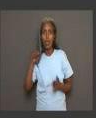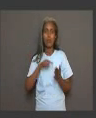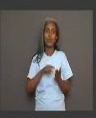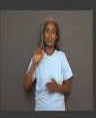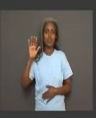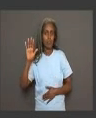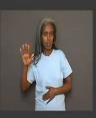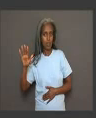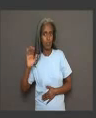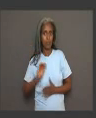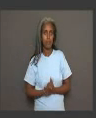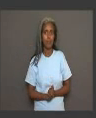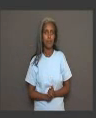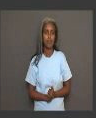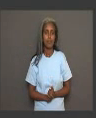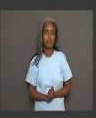21.5.